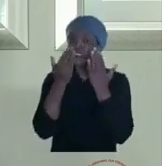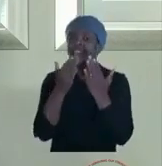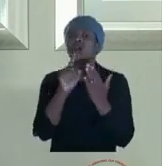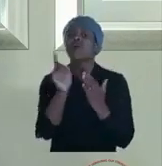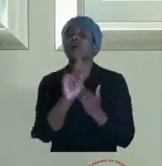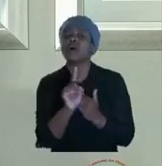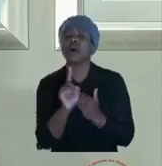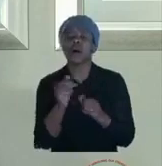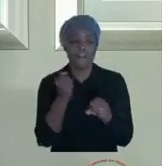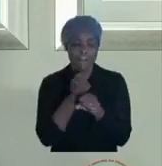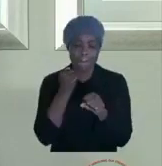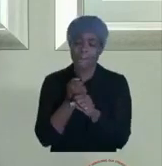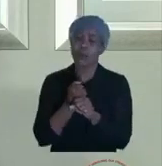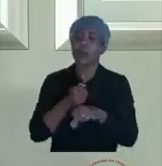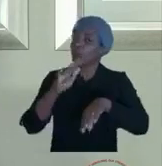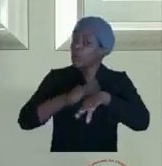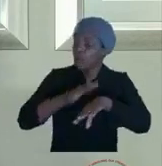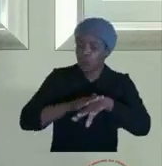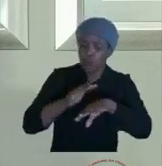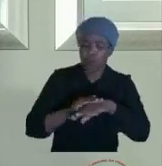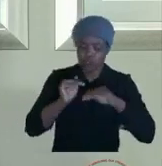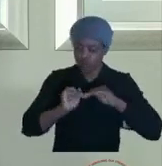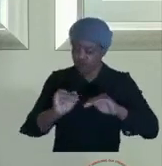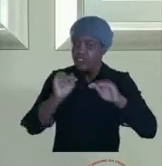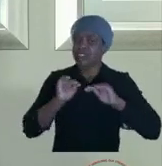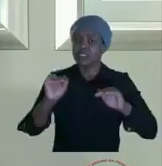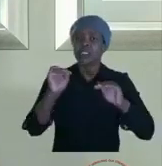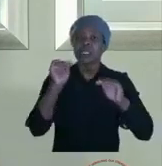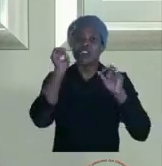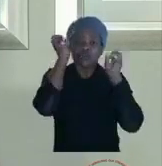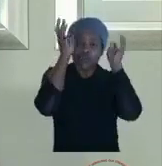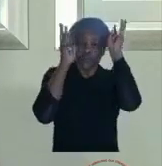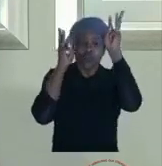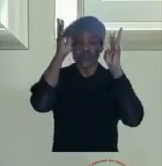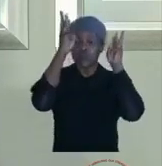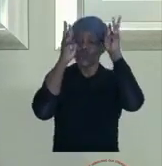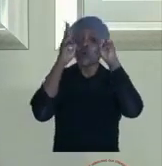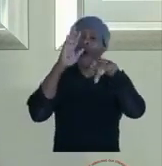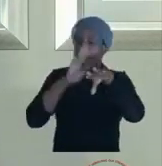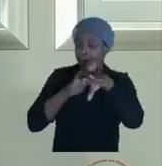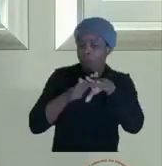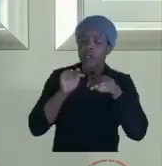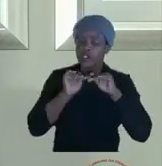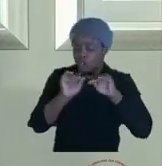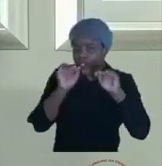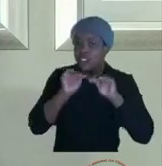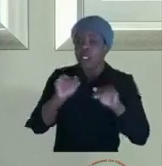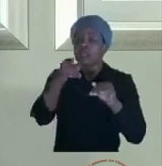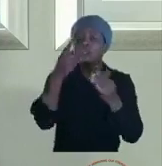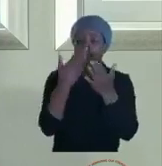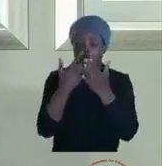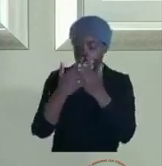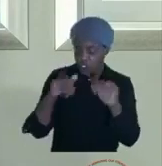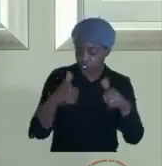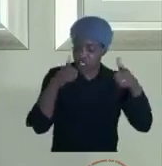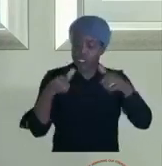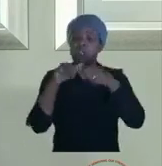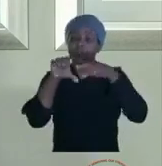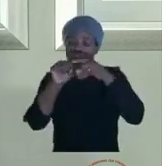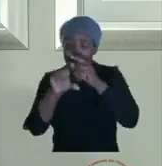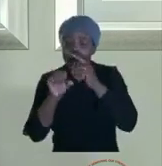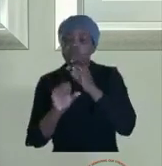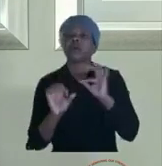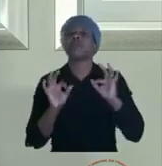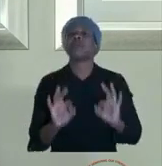must be further training in digital technology as a critical tool to empower youth to meet the challenges and the demands of the